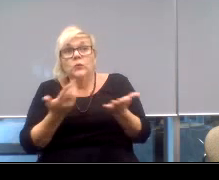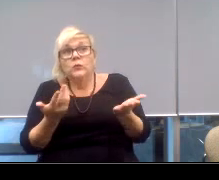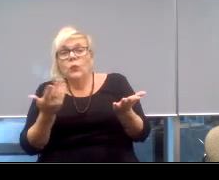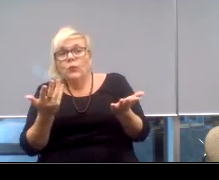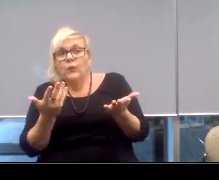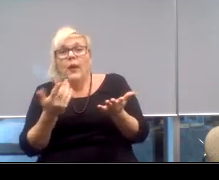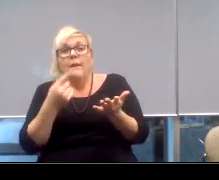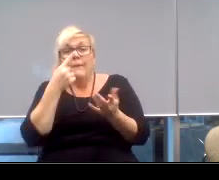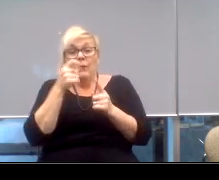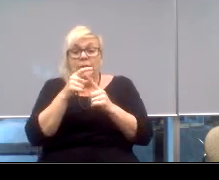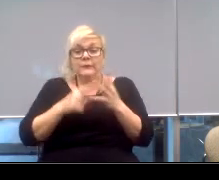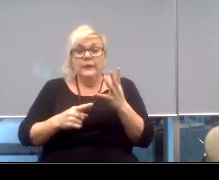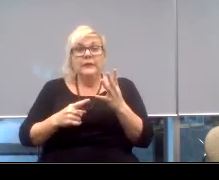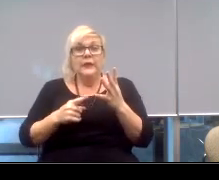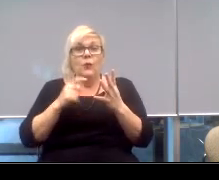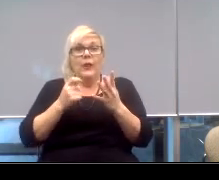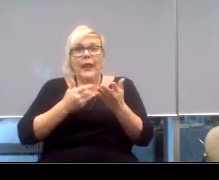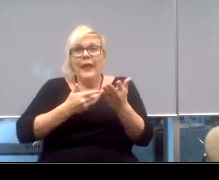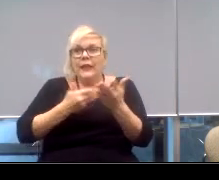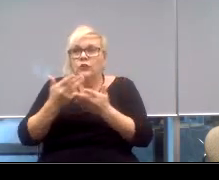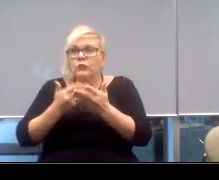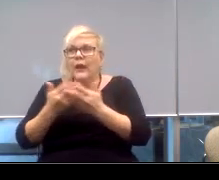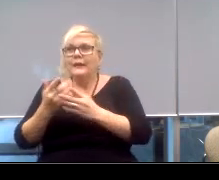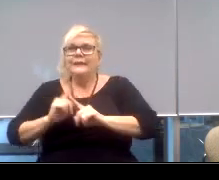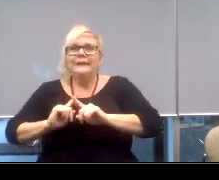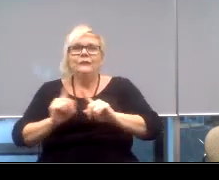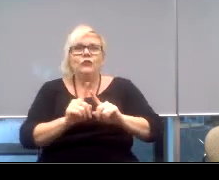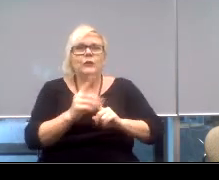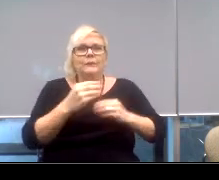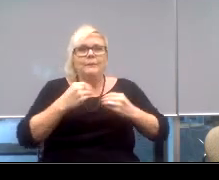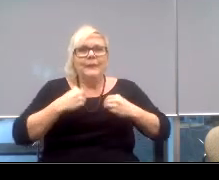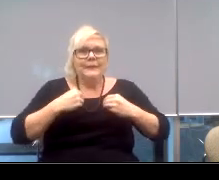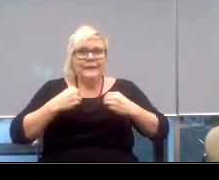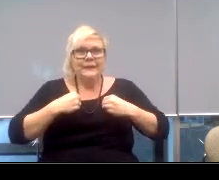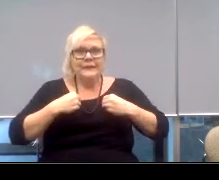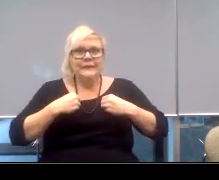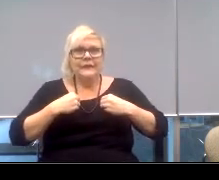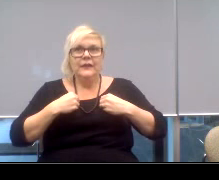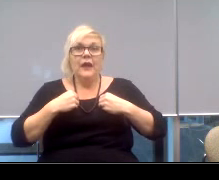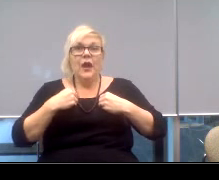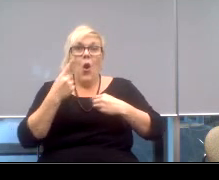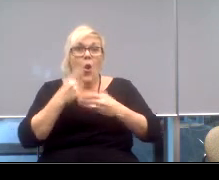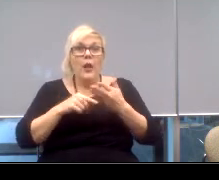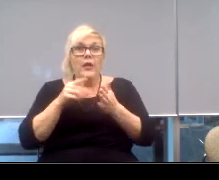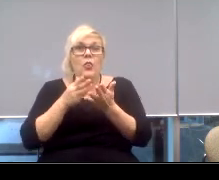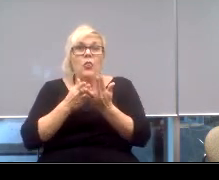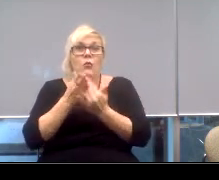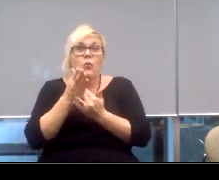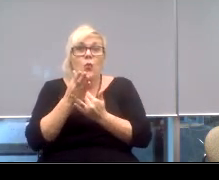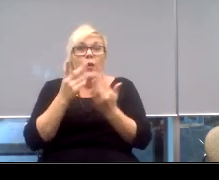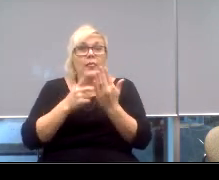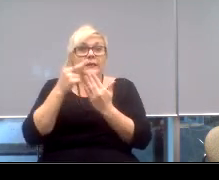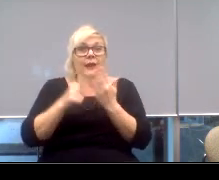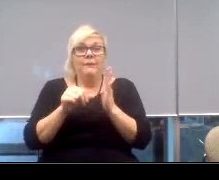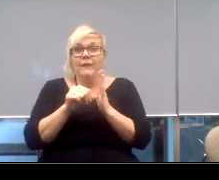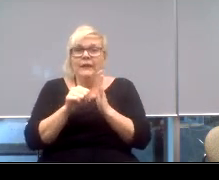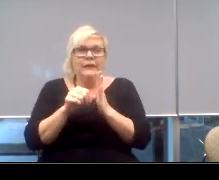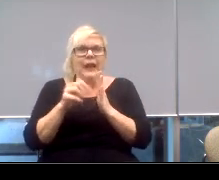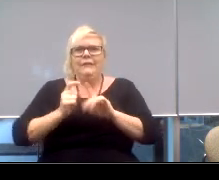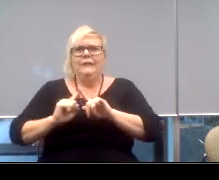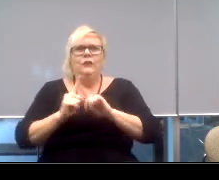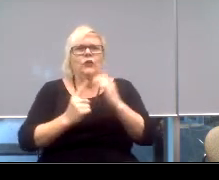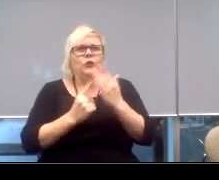will interact with a wide range of business, not all of it directly through scheme funding. As employment opportunities and